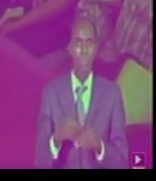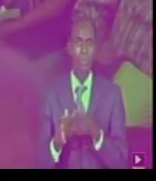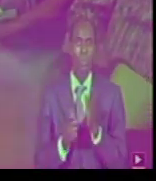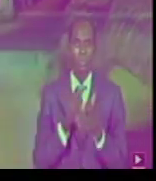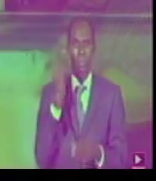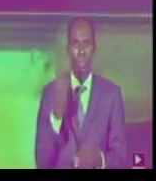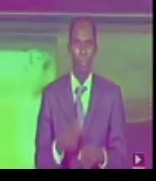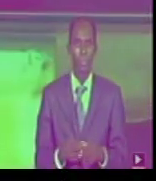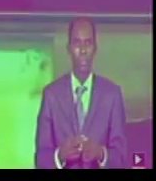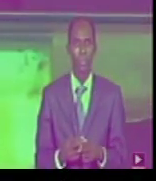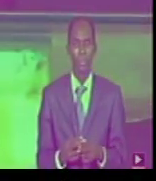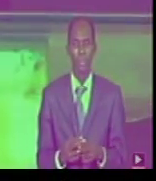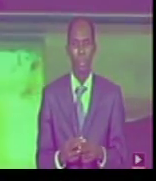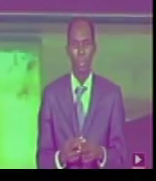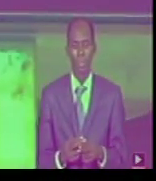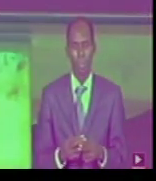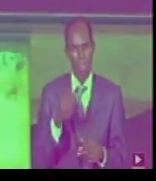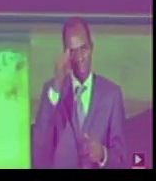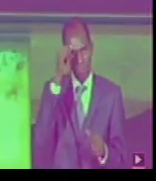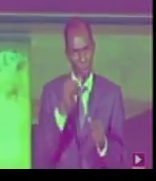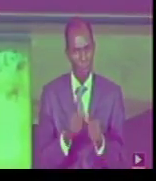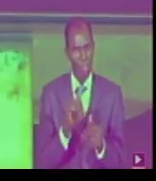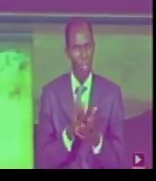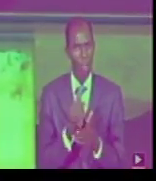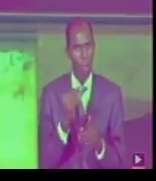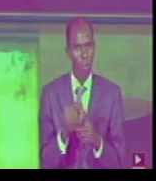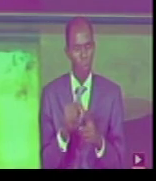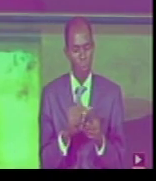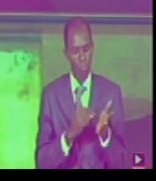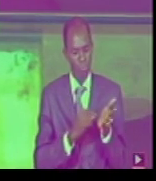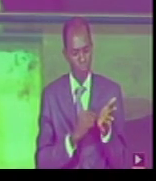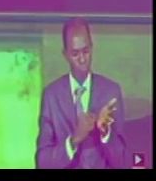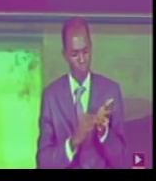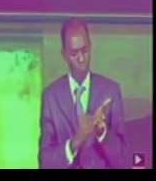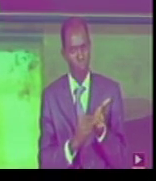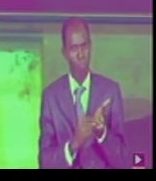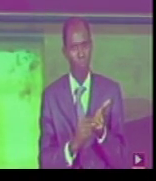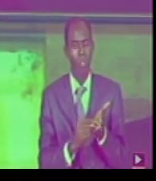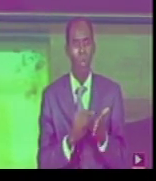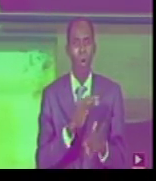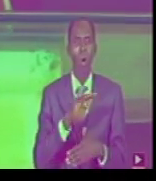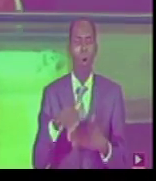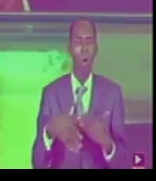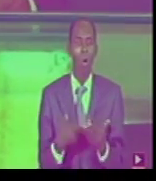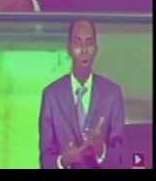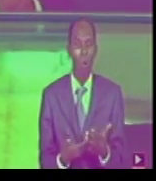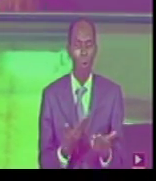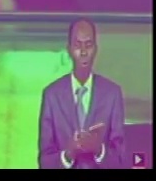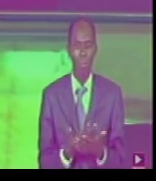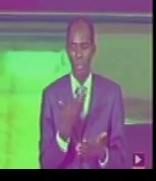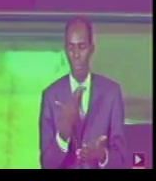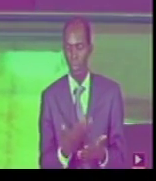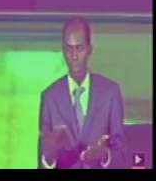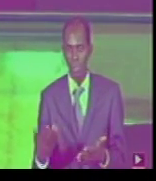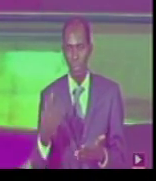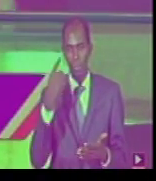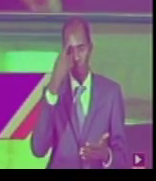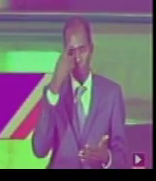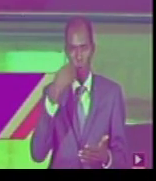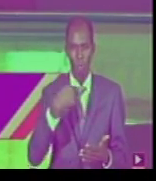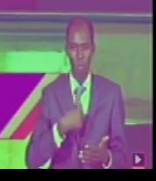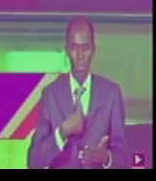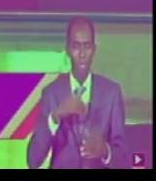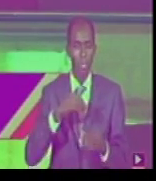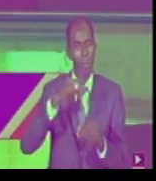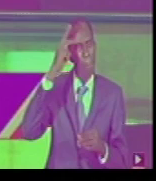Underline those words, all things for me. Matthew chapter 6.